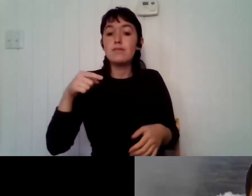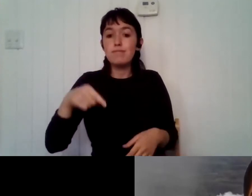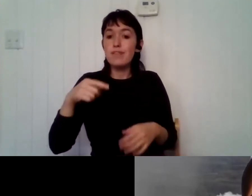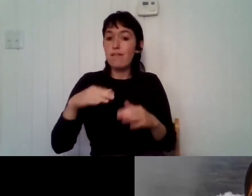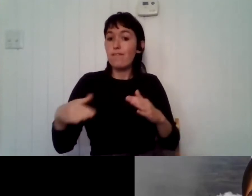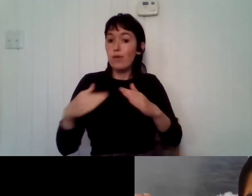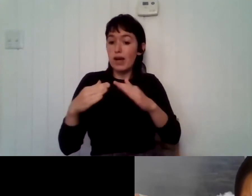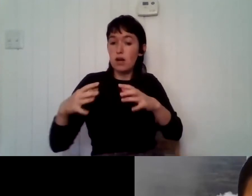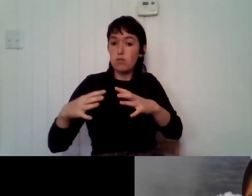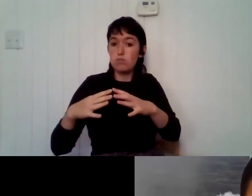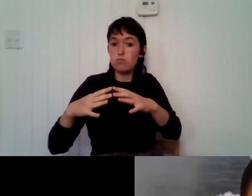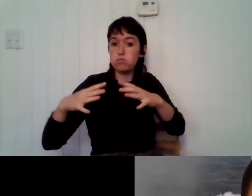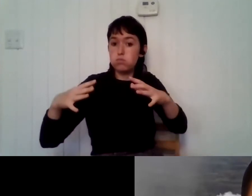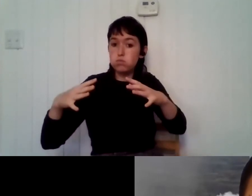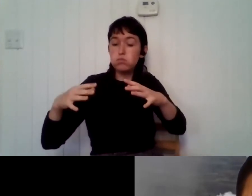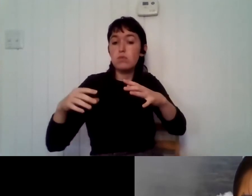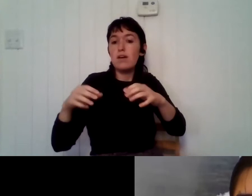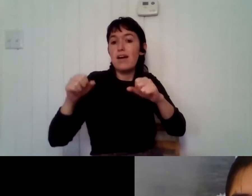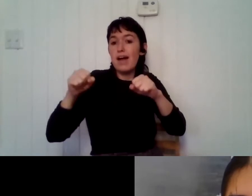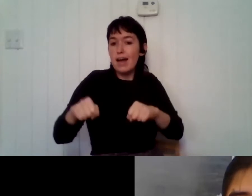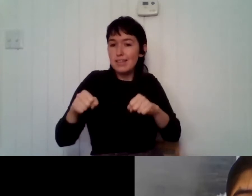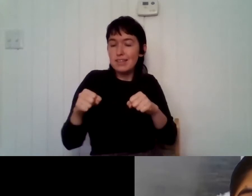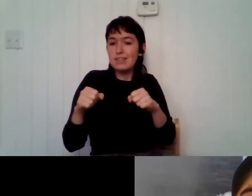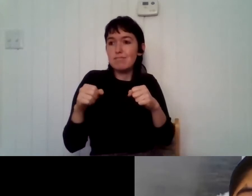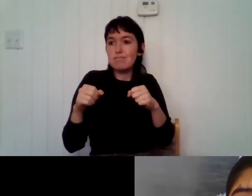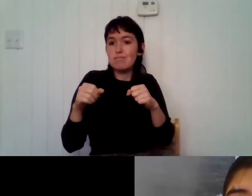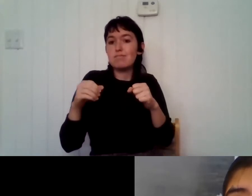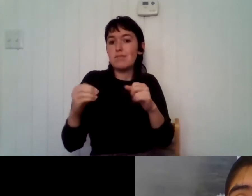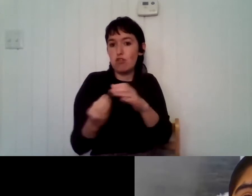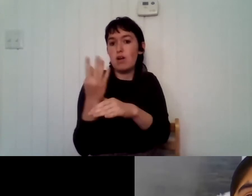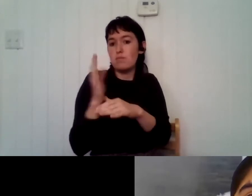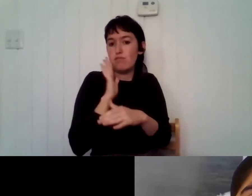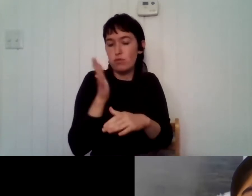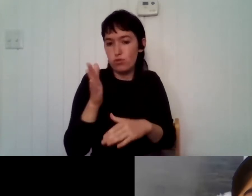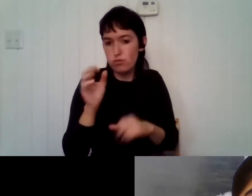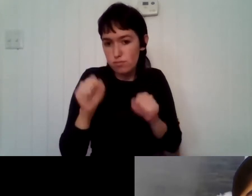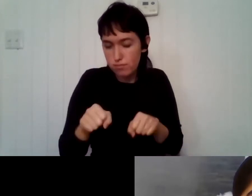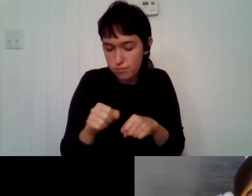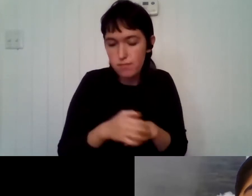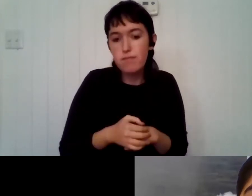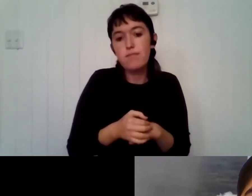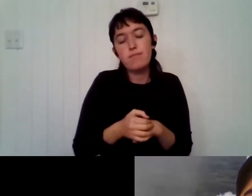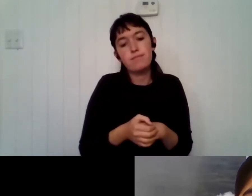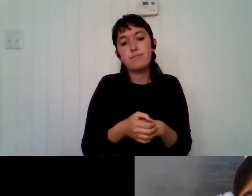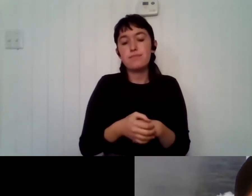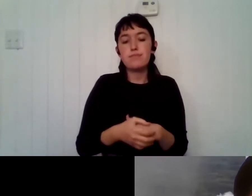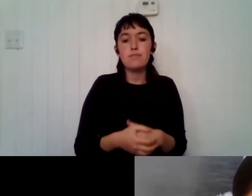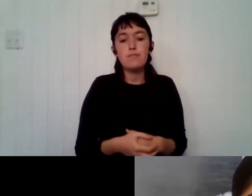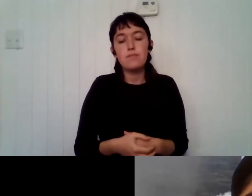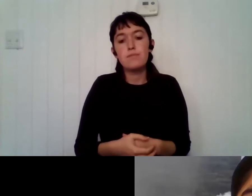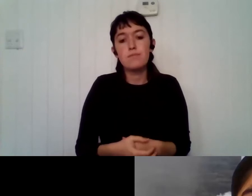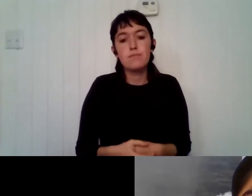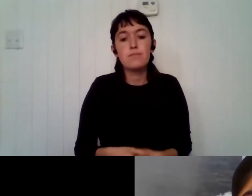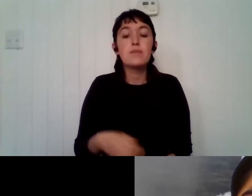chance to erupt in the future. And at this point, for example, we have a volcano in the